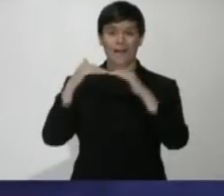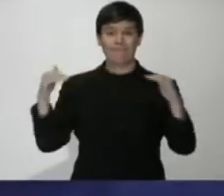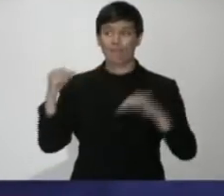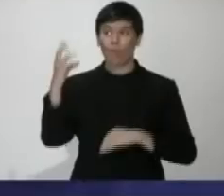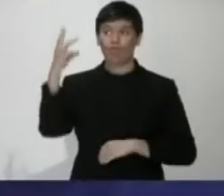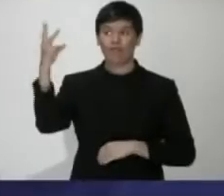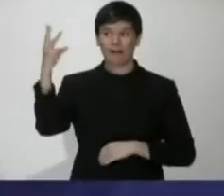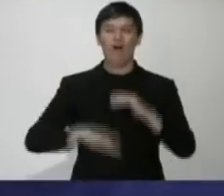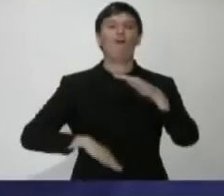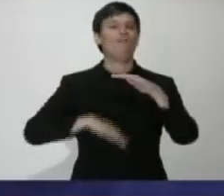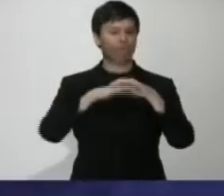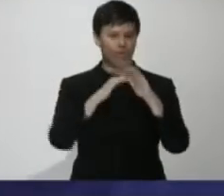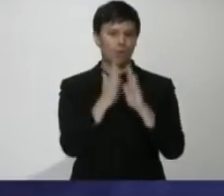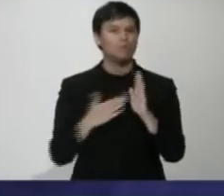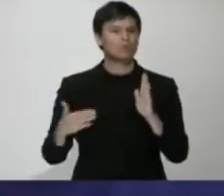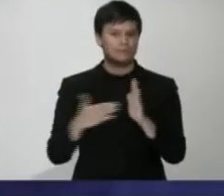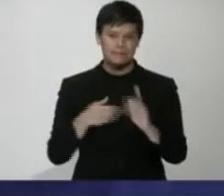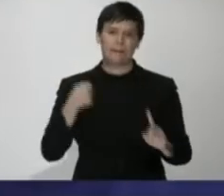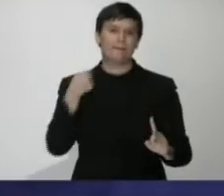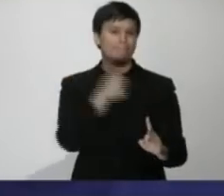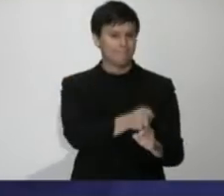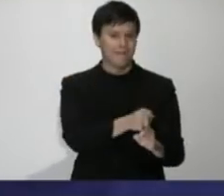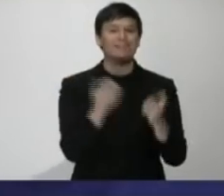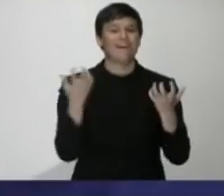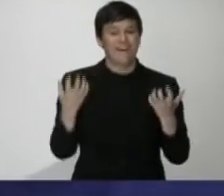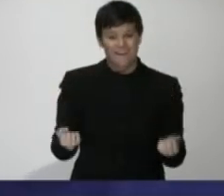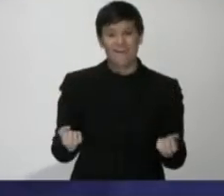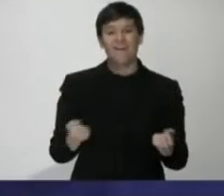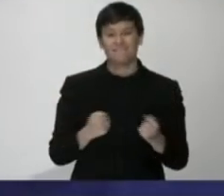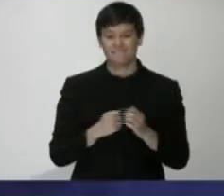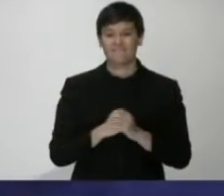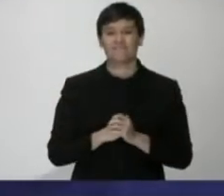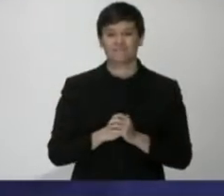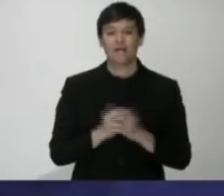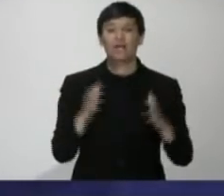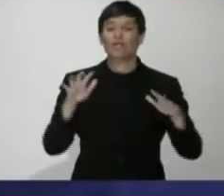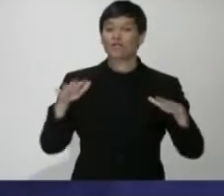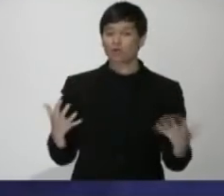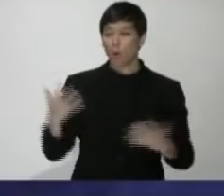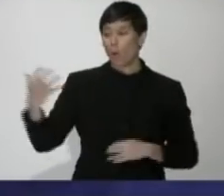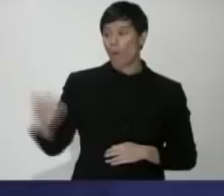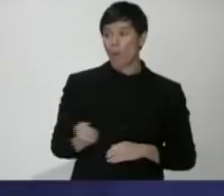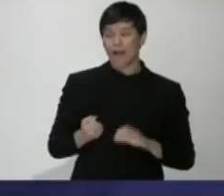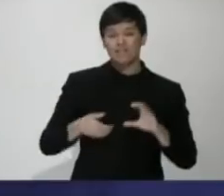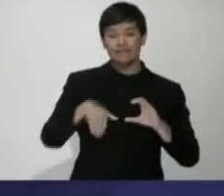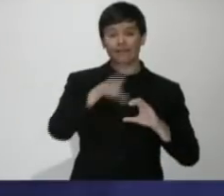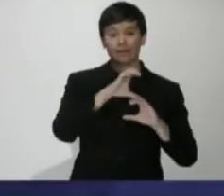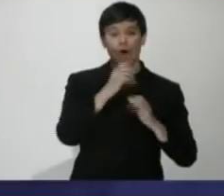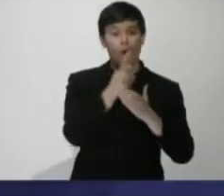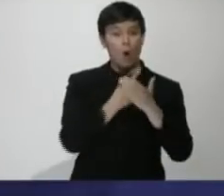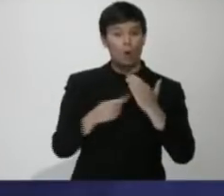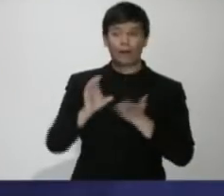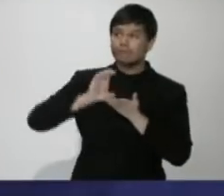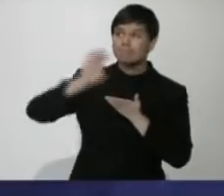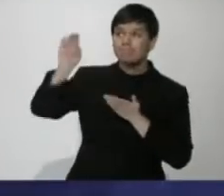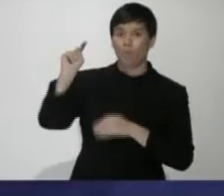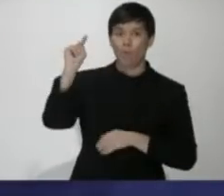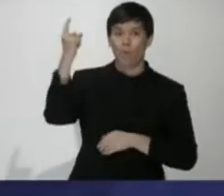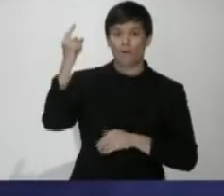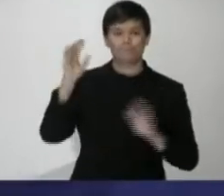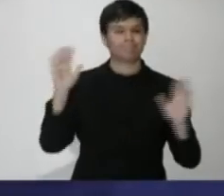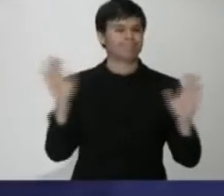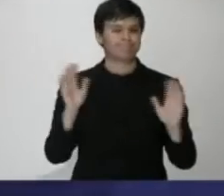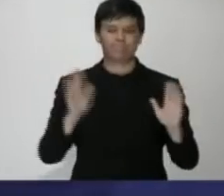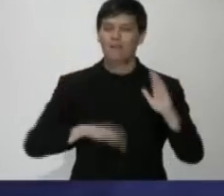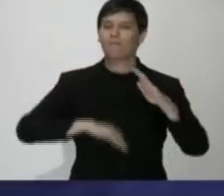Auckland rely on customers from the city, so making the wage subsidy nationwide is a recognition of that. It is also a